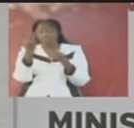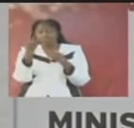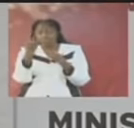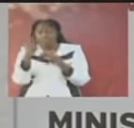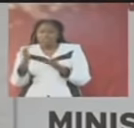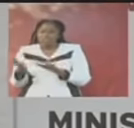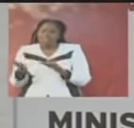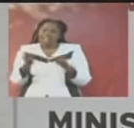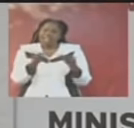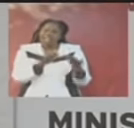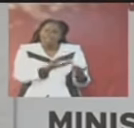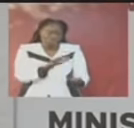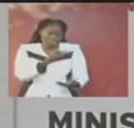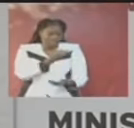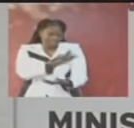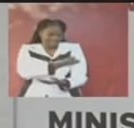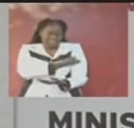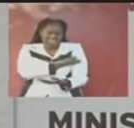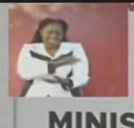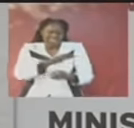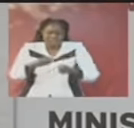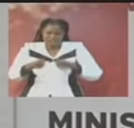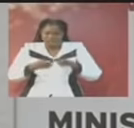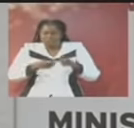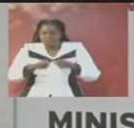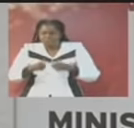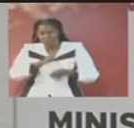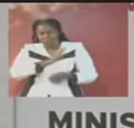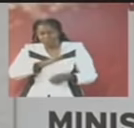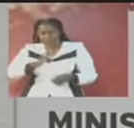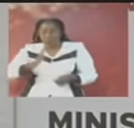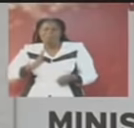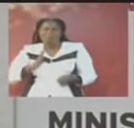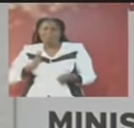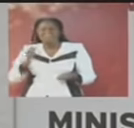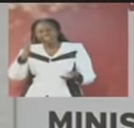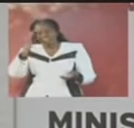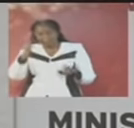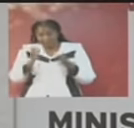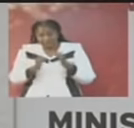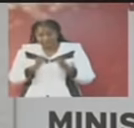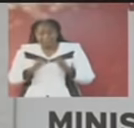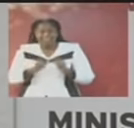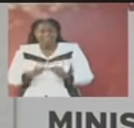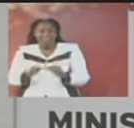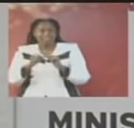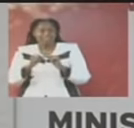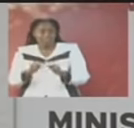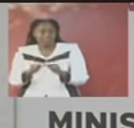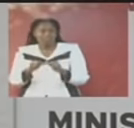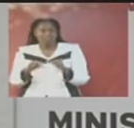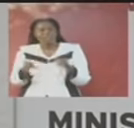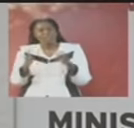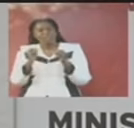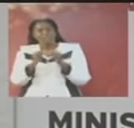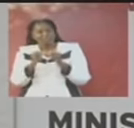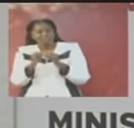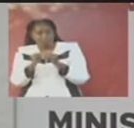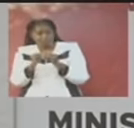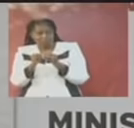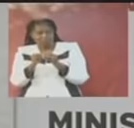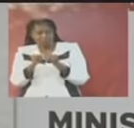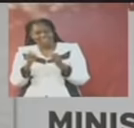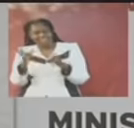with regard to whether to proceed further in licensing or allowing